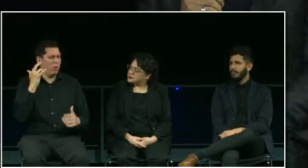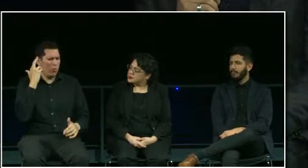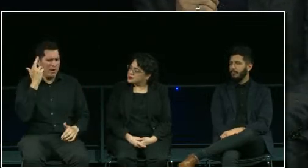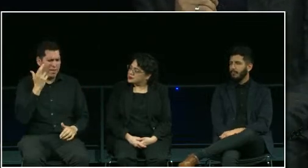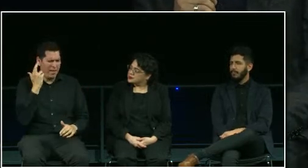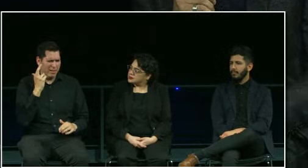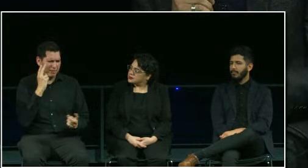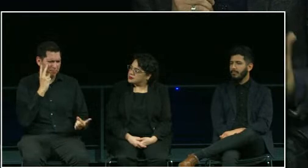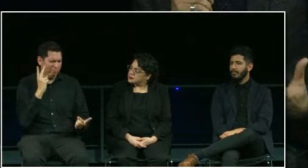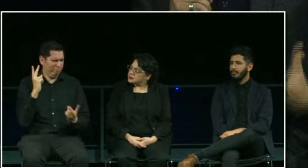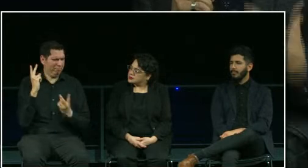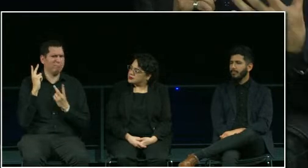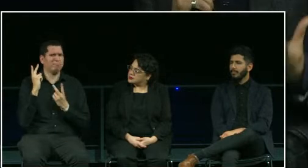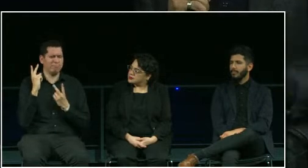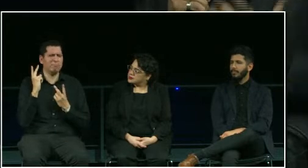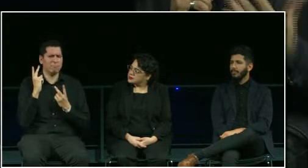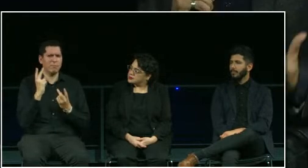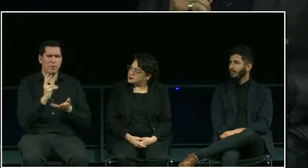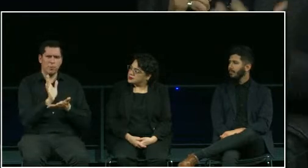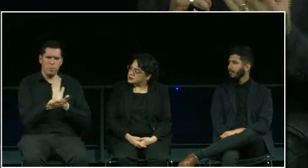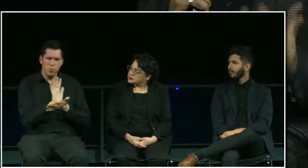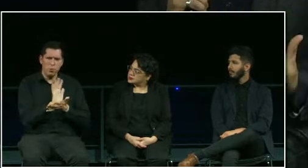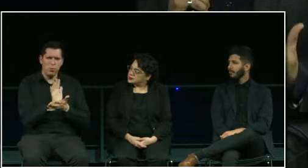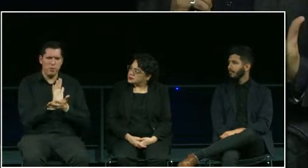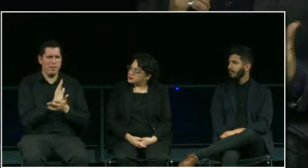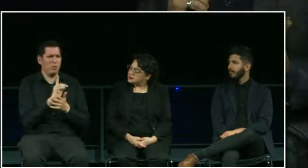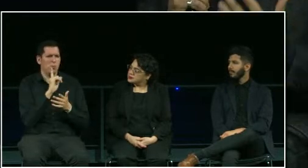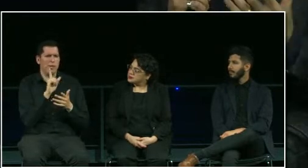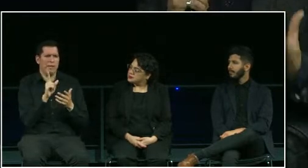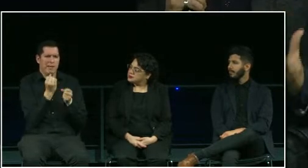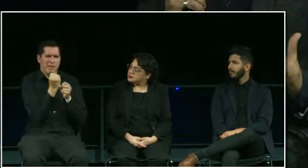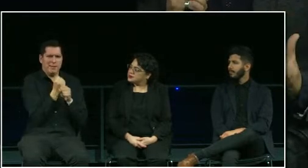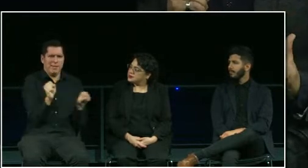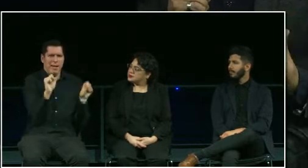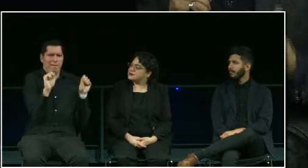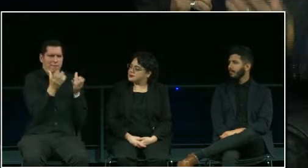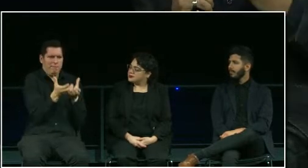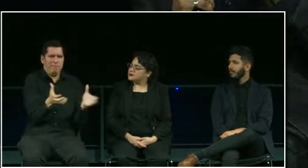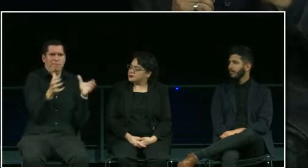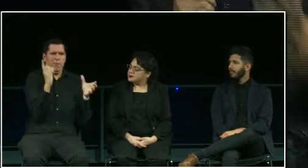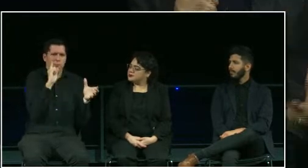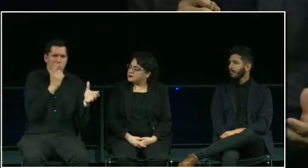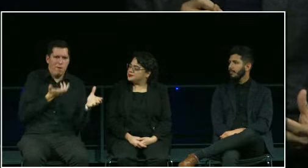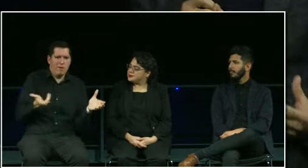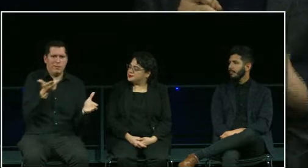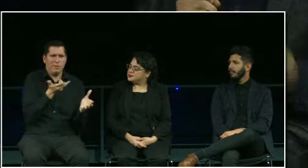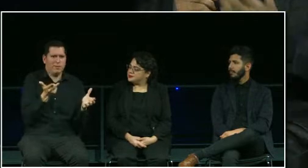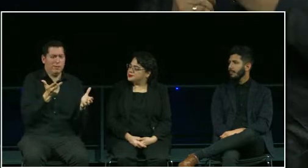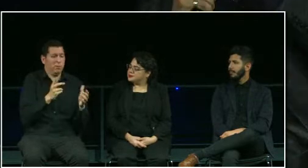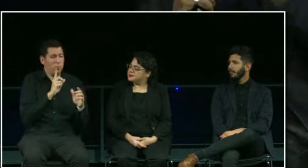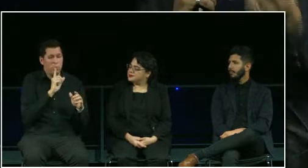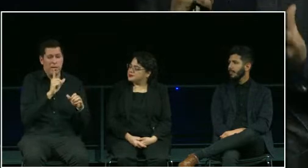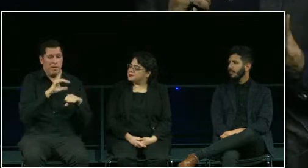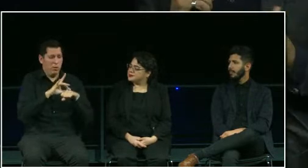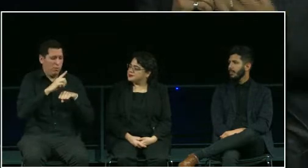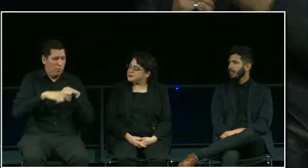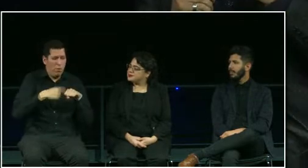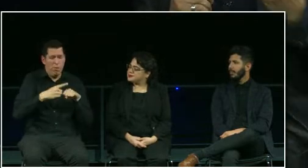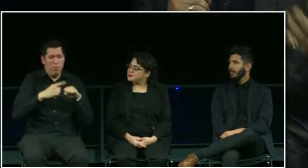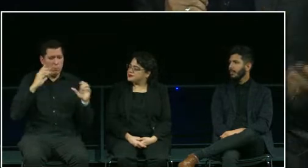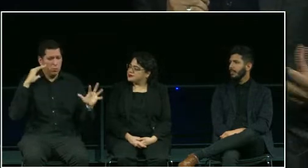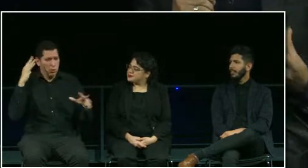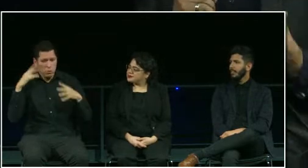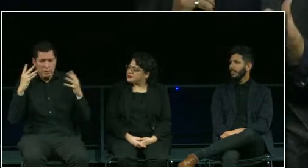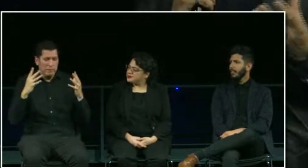upon reflection, is that the movie kind of became a refuge, actually, for a lot of us. And all the craziness of the world, all the craziness of